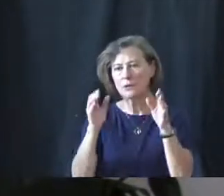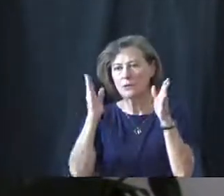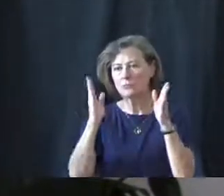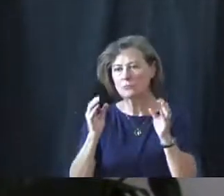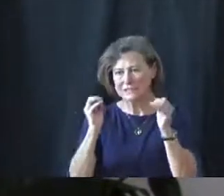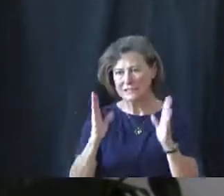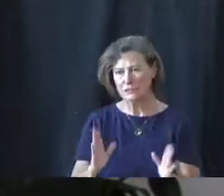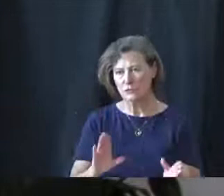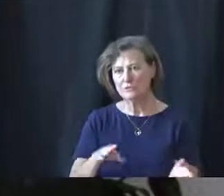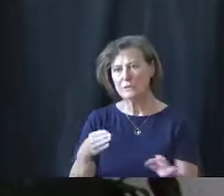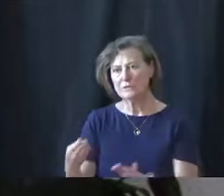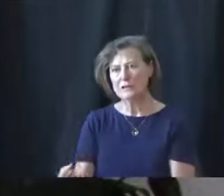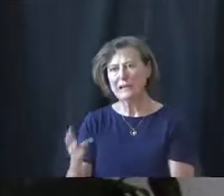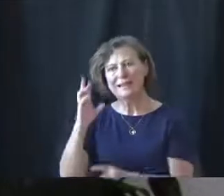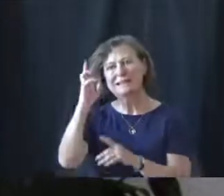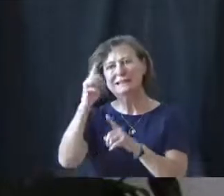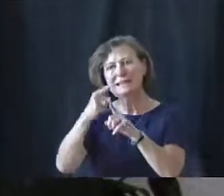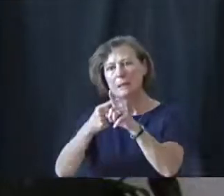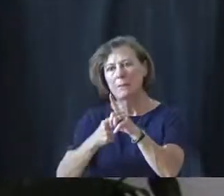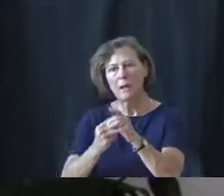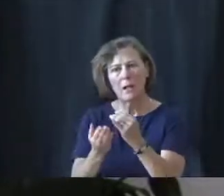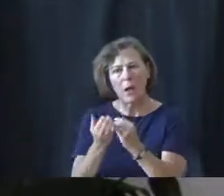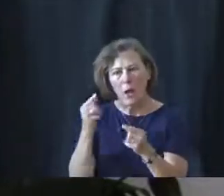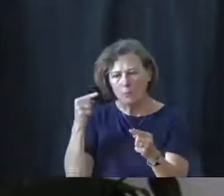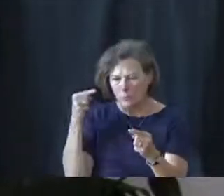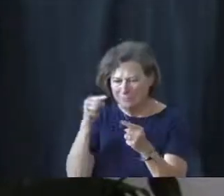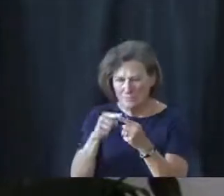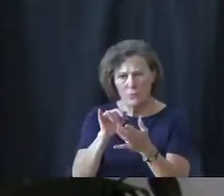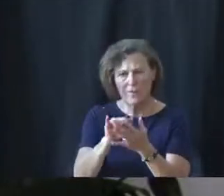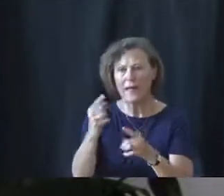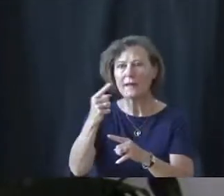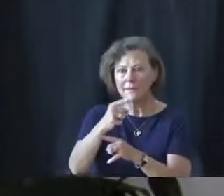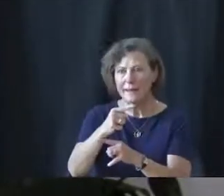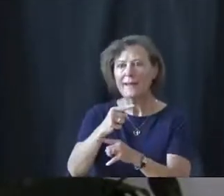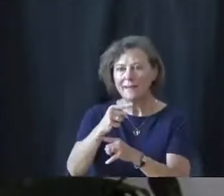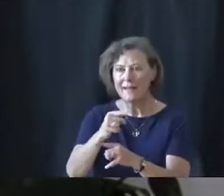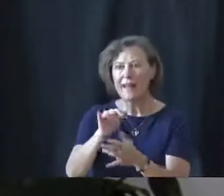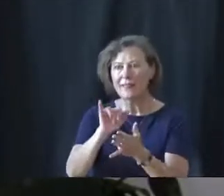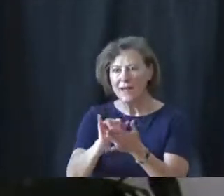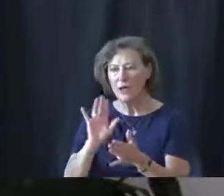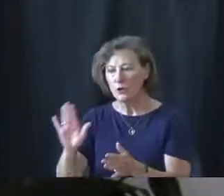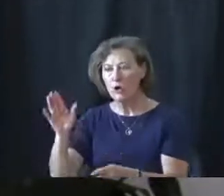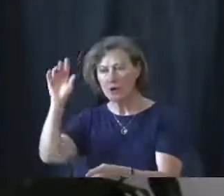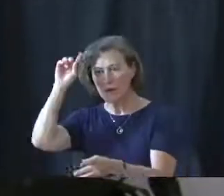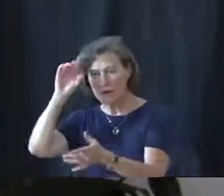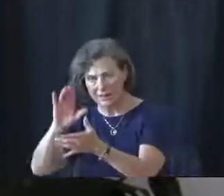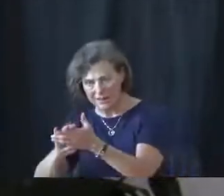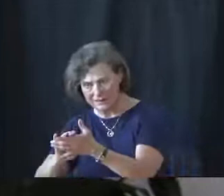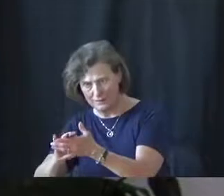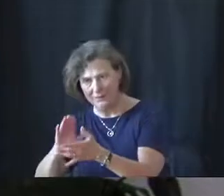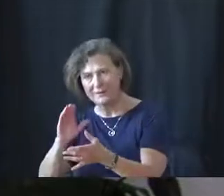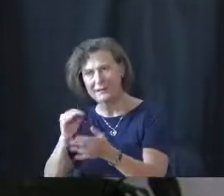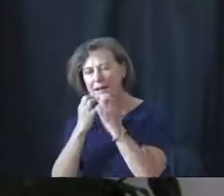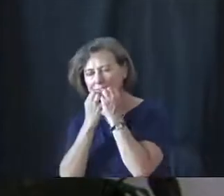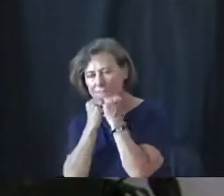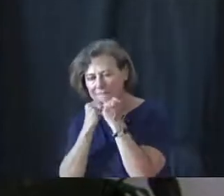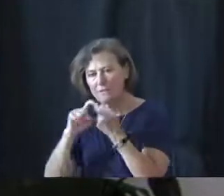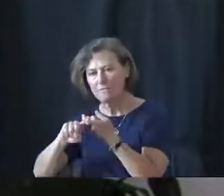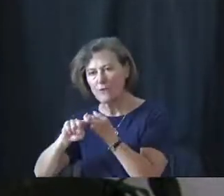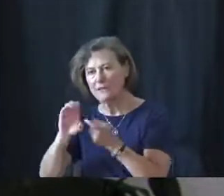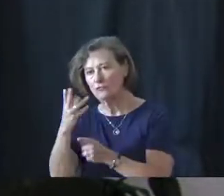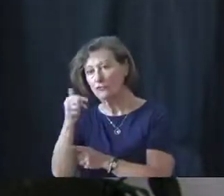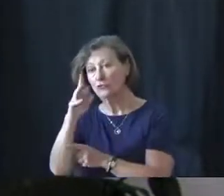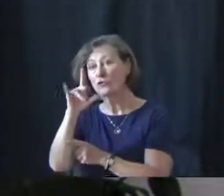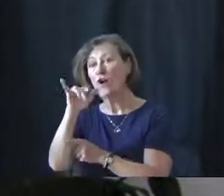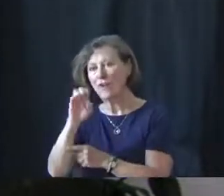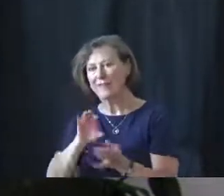6 months almost to the day that her husband and beloved friend Charlie had died.